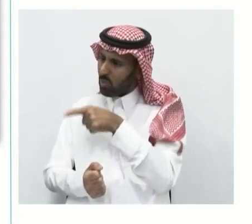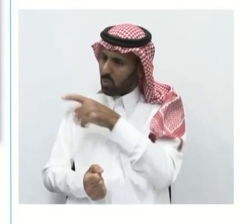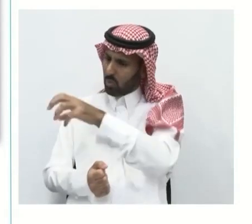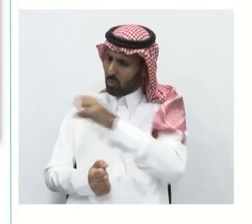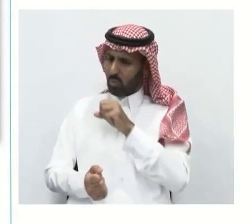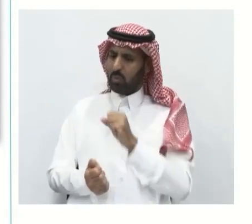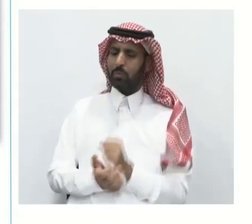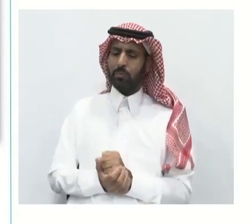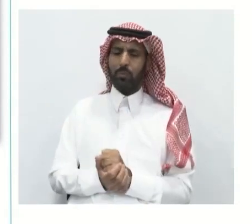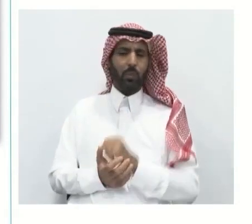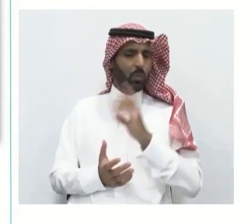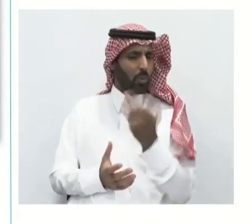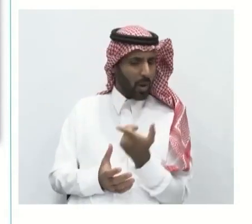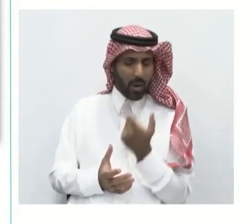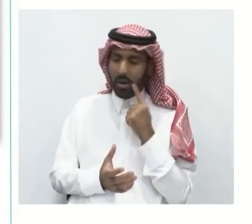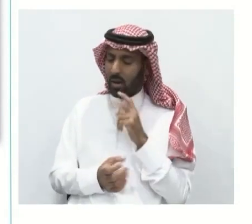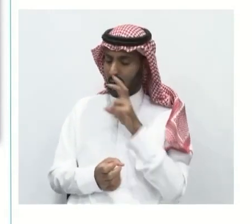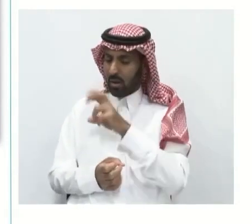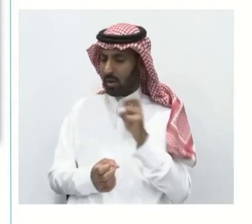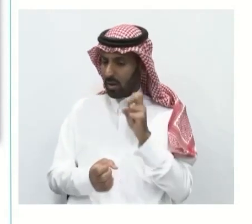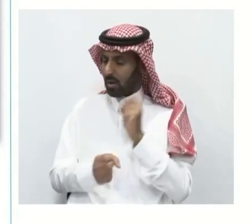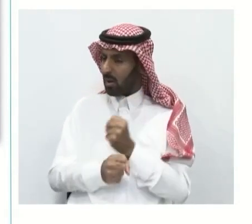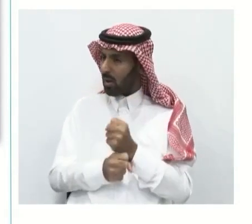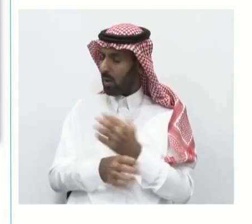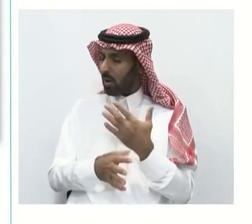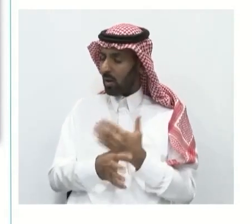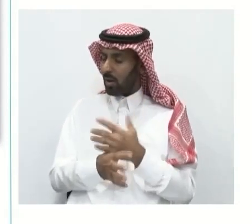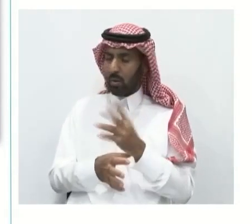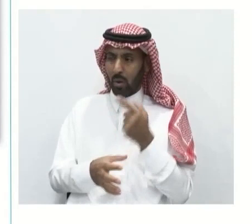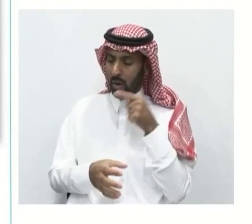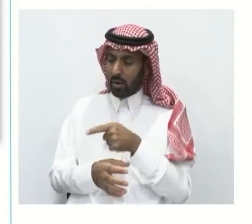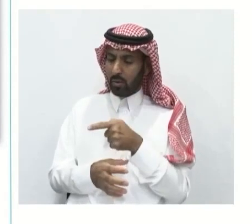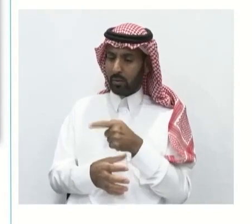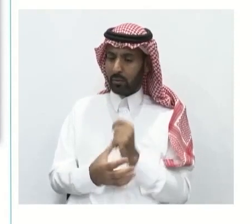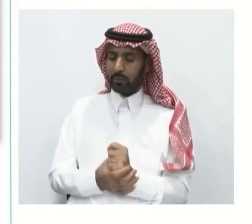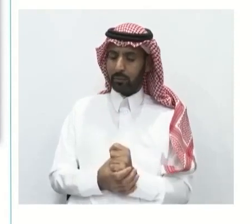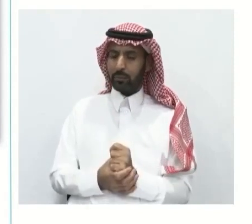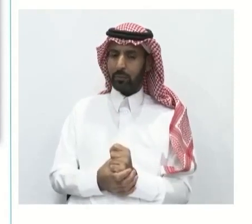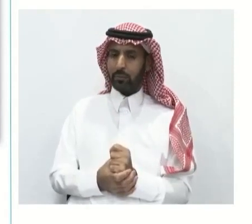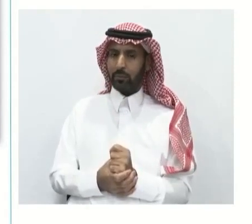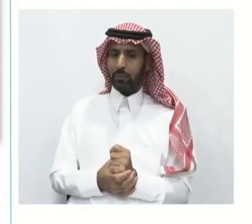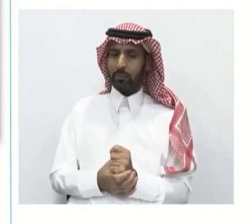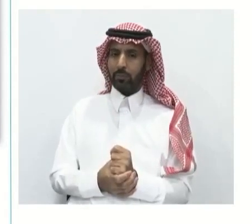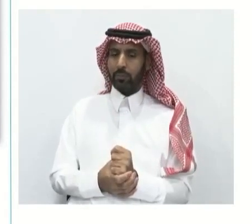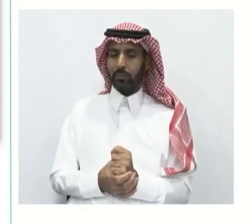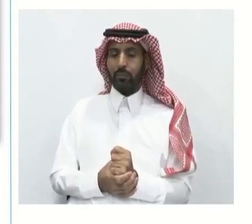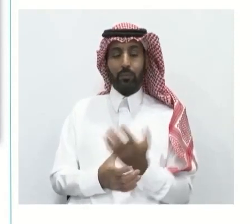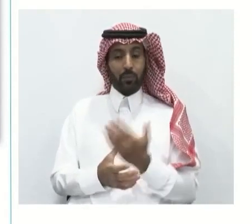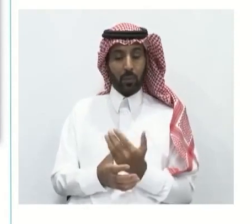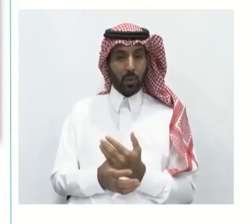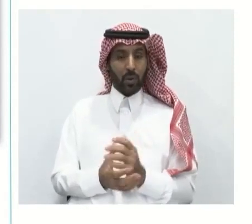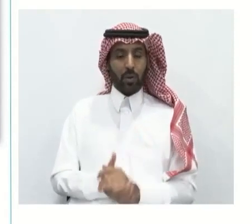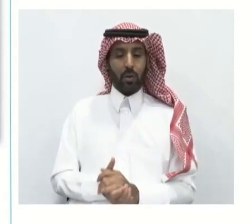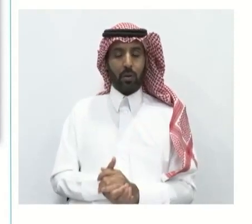you. What crime does Combs suspect Mr. Jones of committing? Why? And why? Of course,